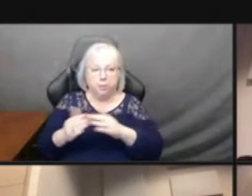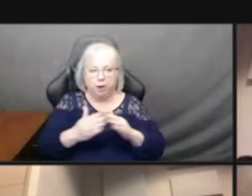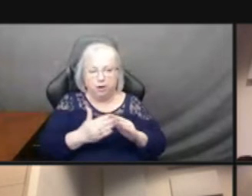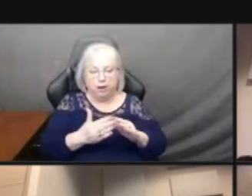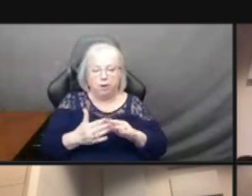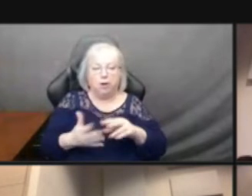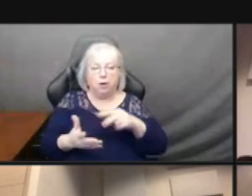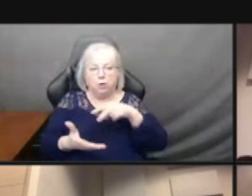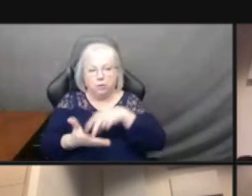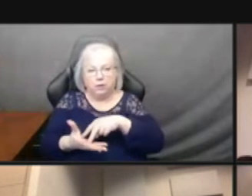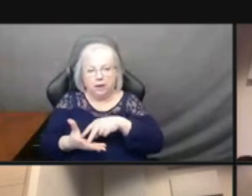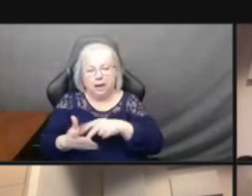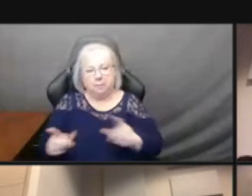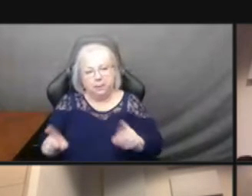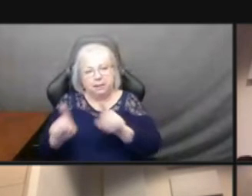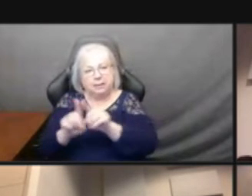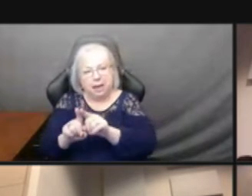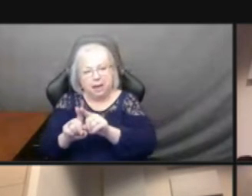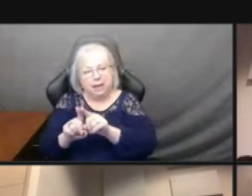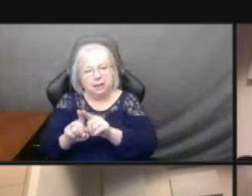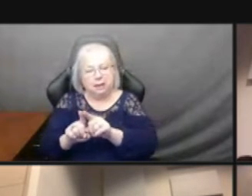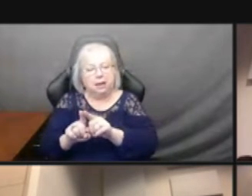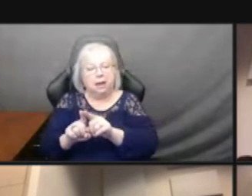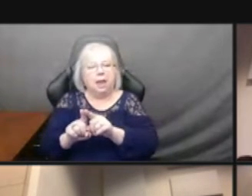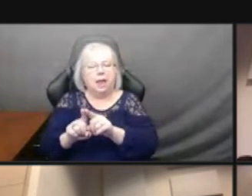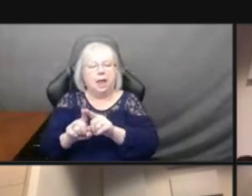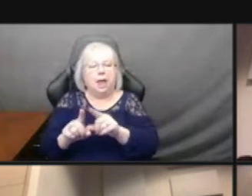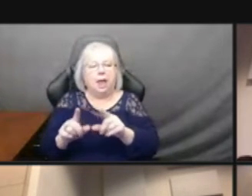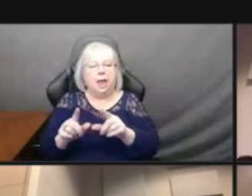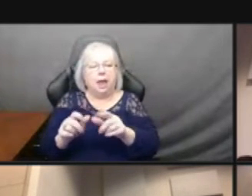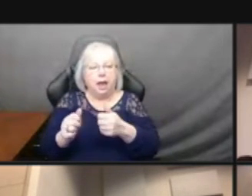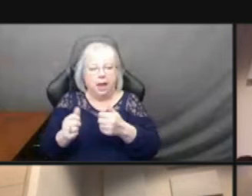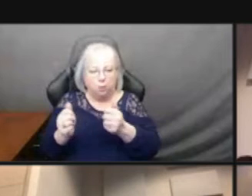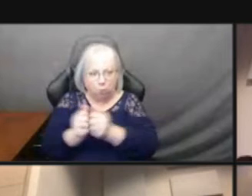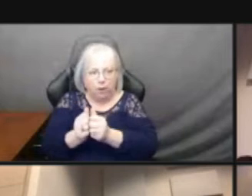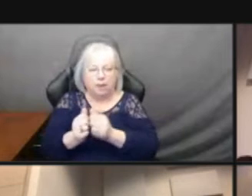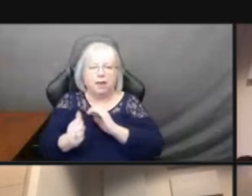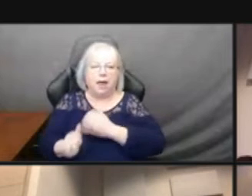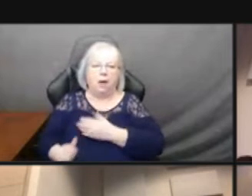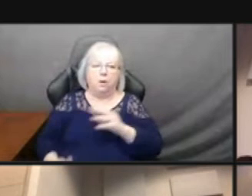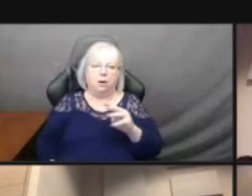beside, alongside, and with our mayor. Thank you.